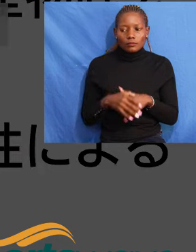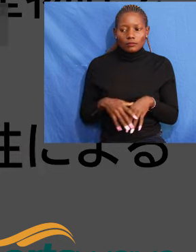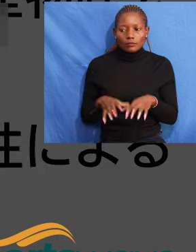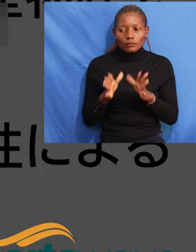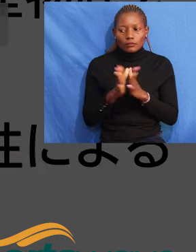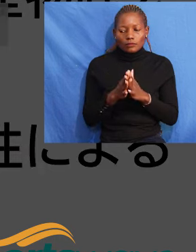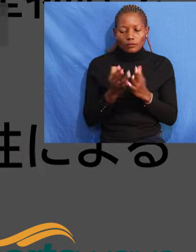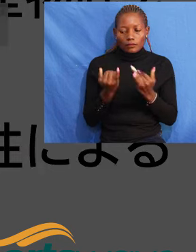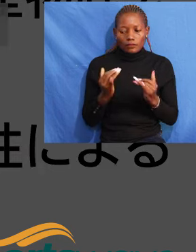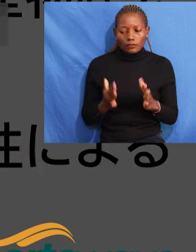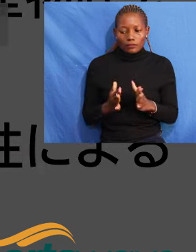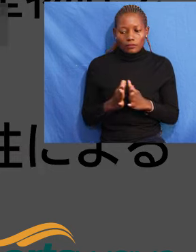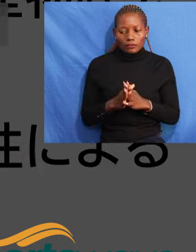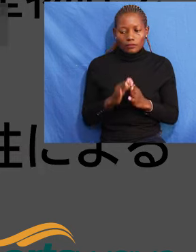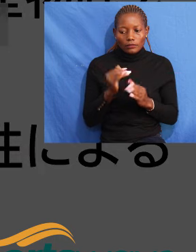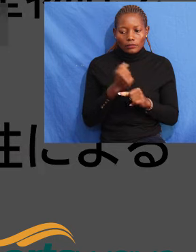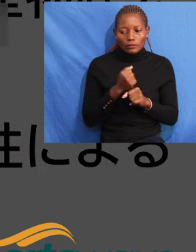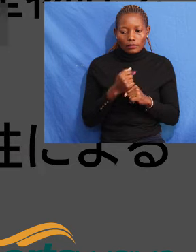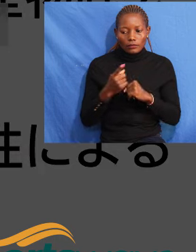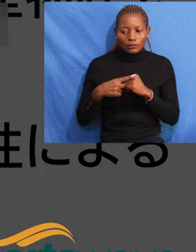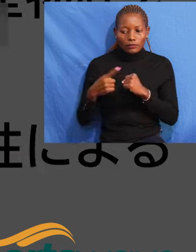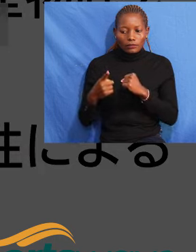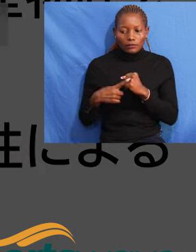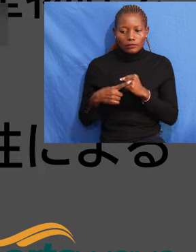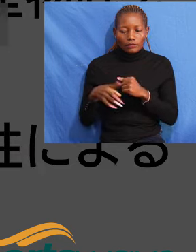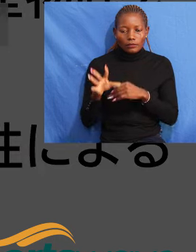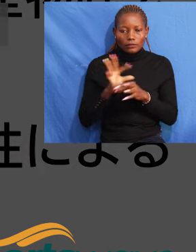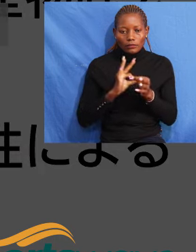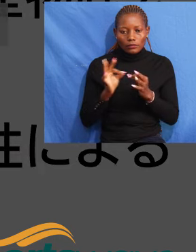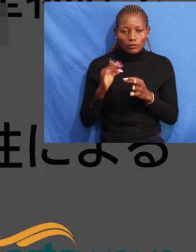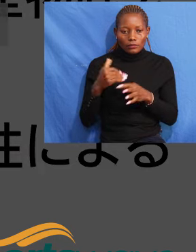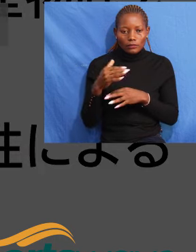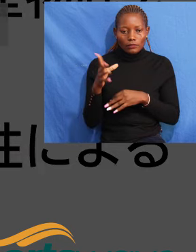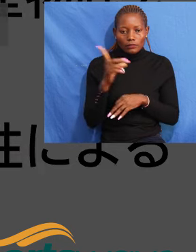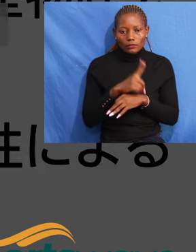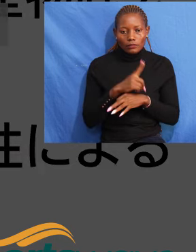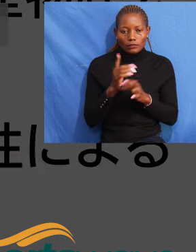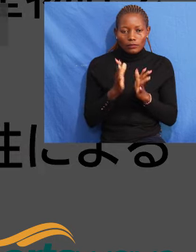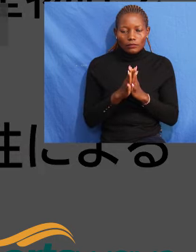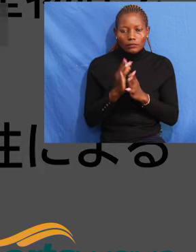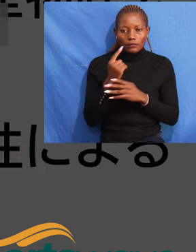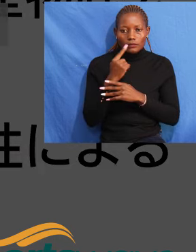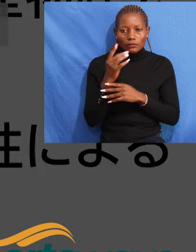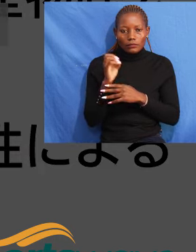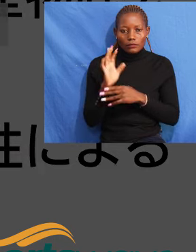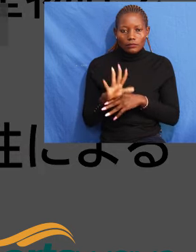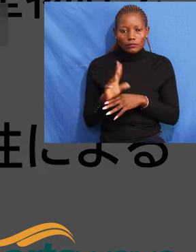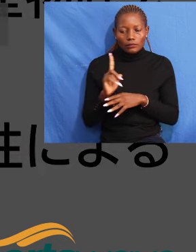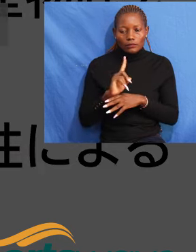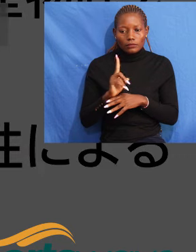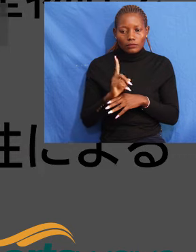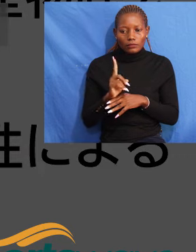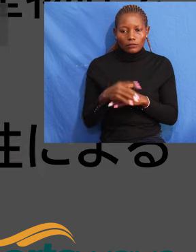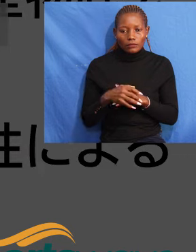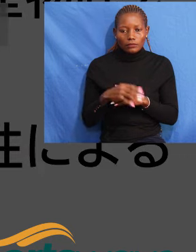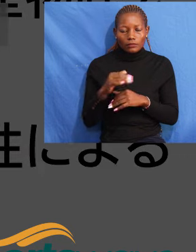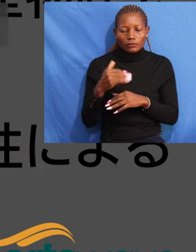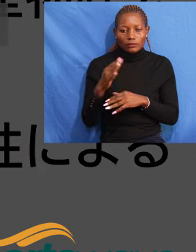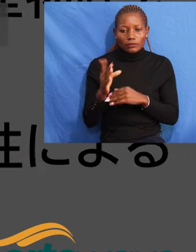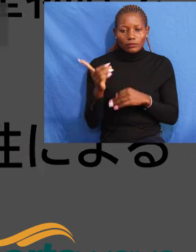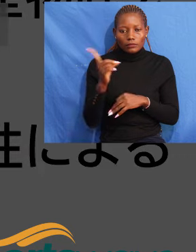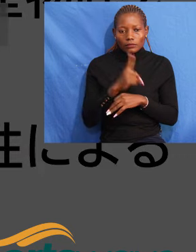Athletes did a 66 sprints daily and 105 minutes in total per day,